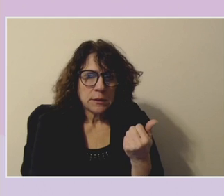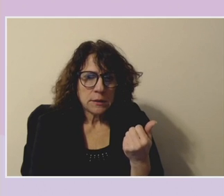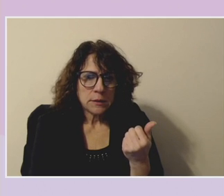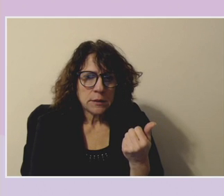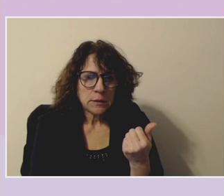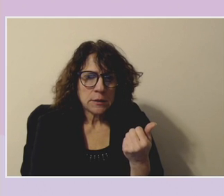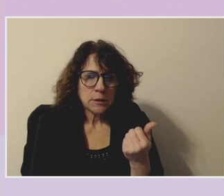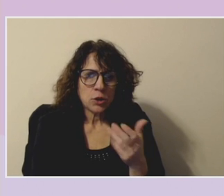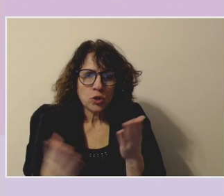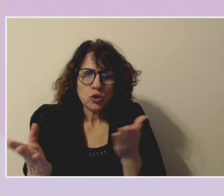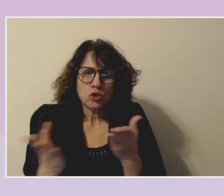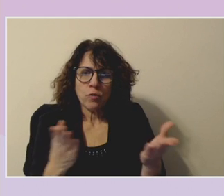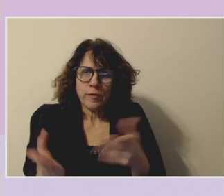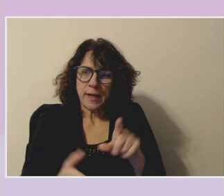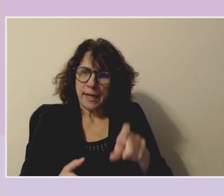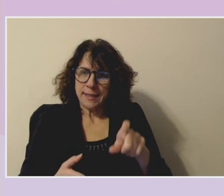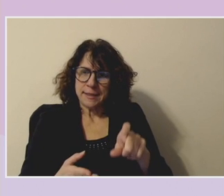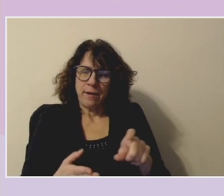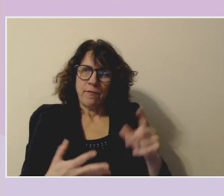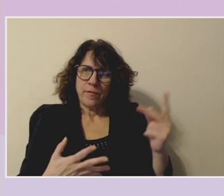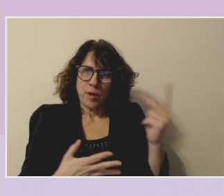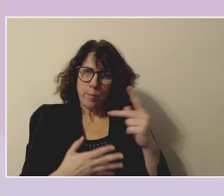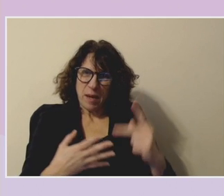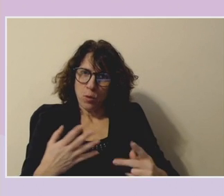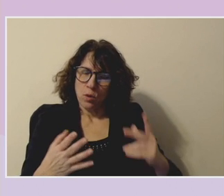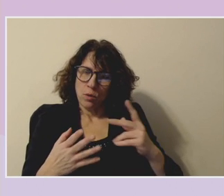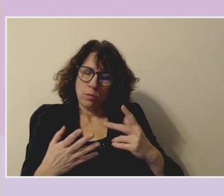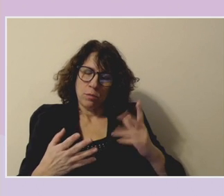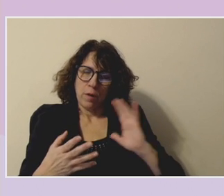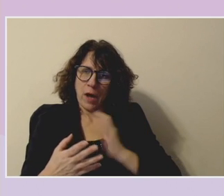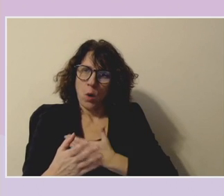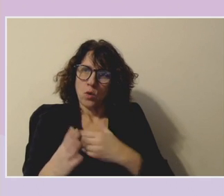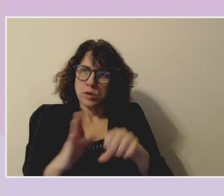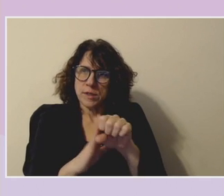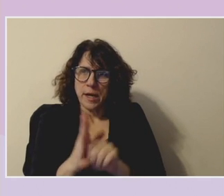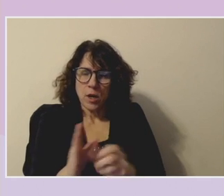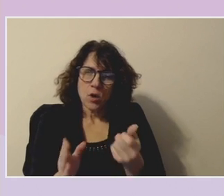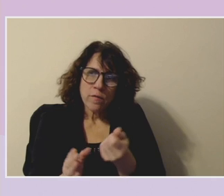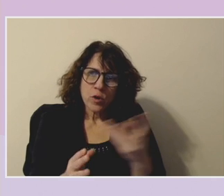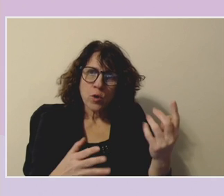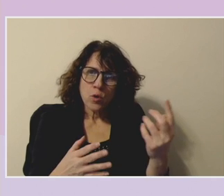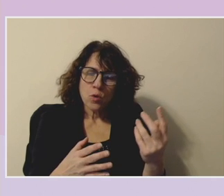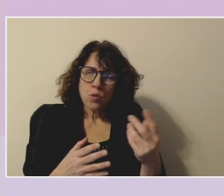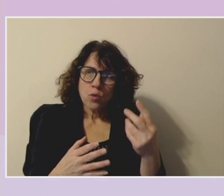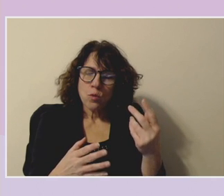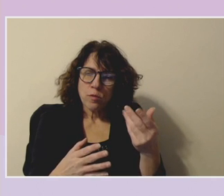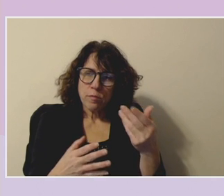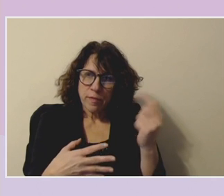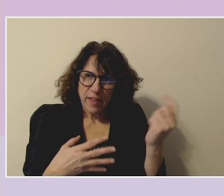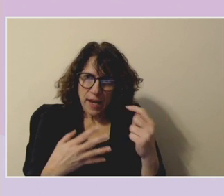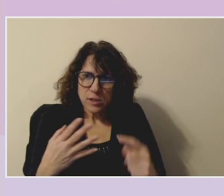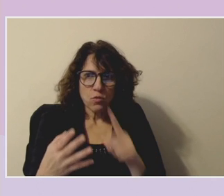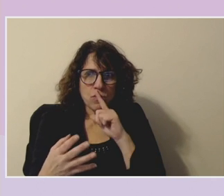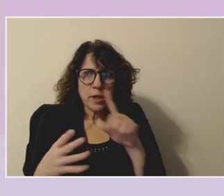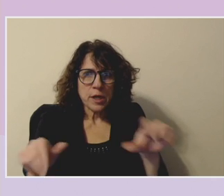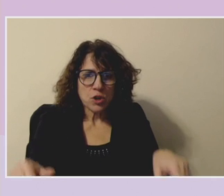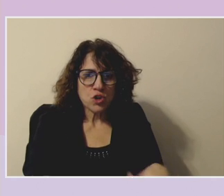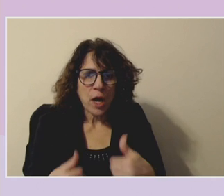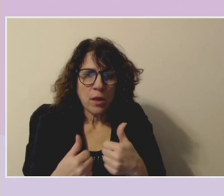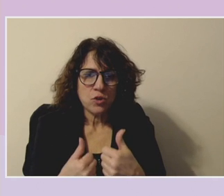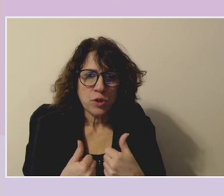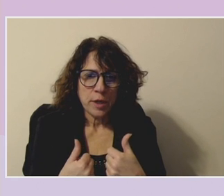the population of our state. I think a couple of the things that were really challenging as we looked at this, and well attest to